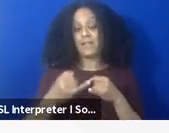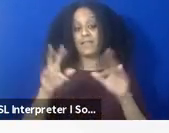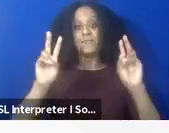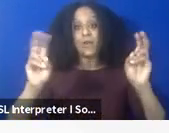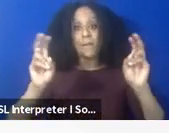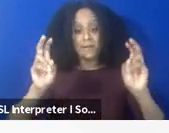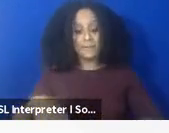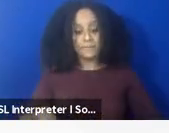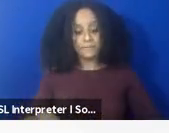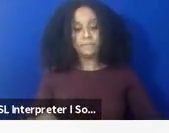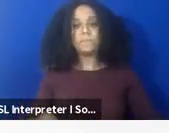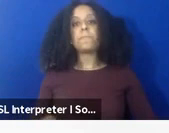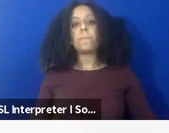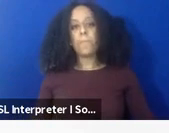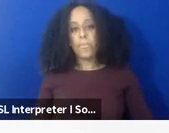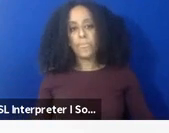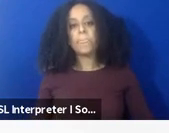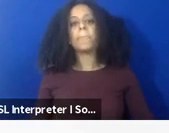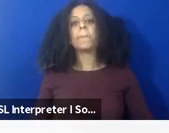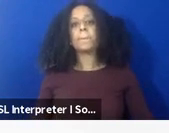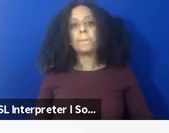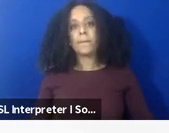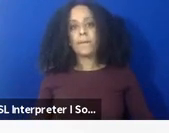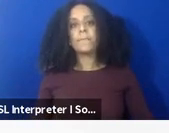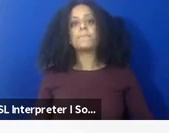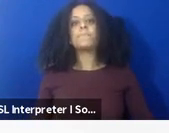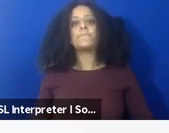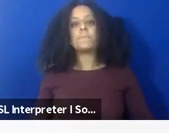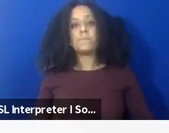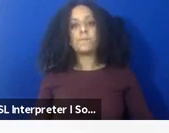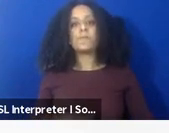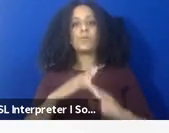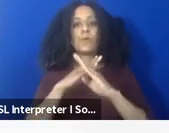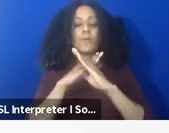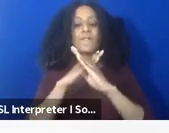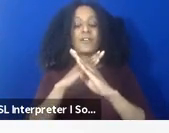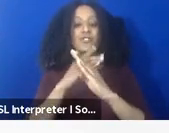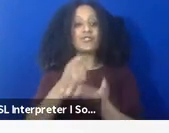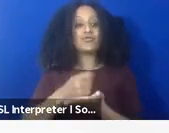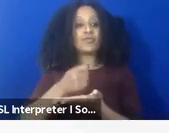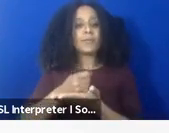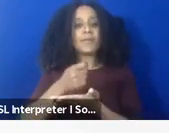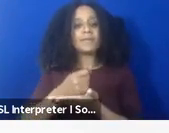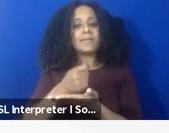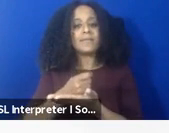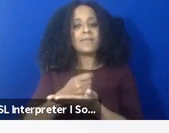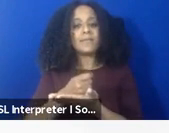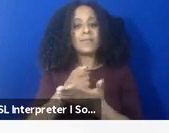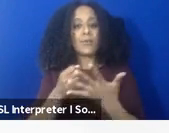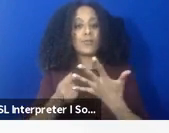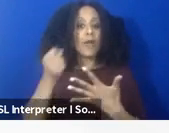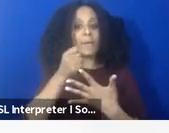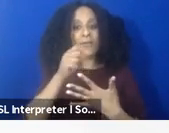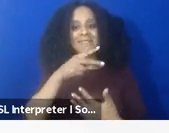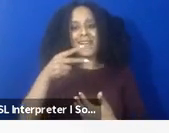and treatment of hearing loss. So when we think of prevention and treatment, we think of primary, secondary, and